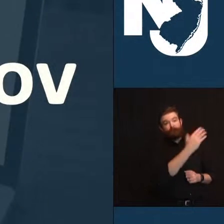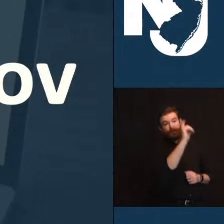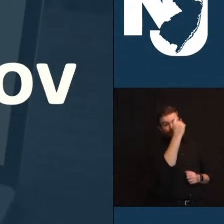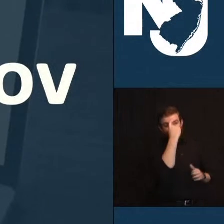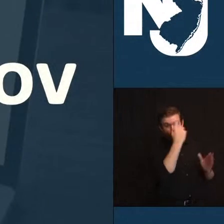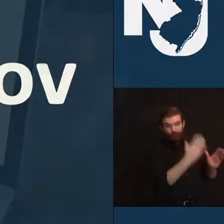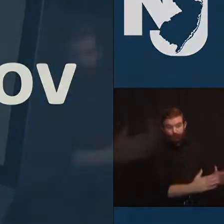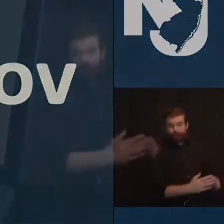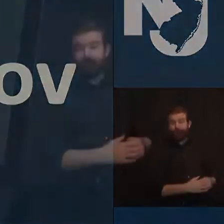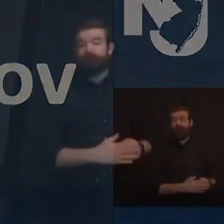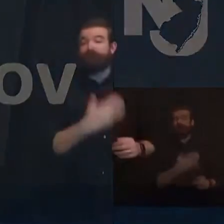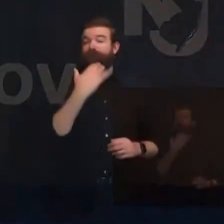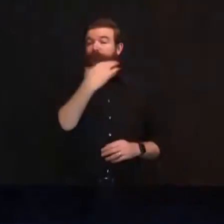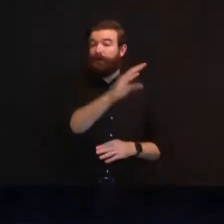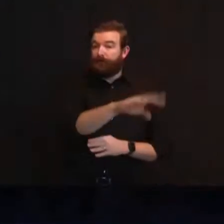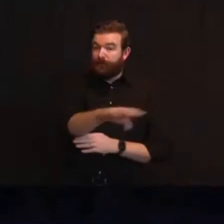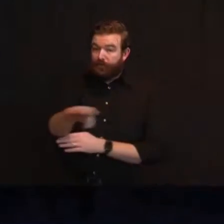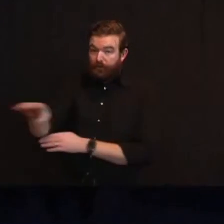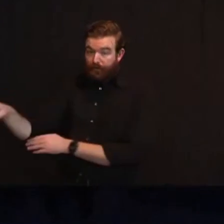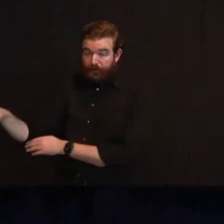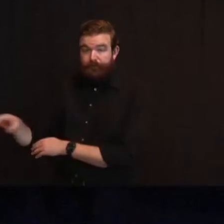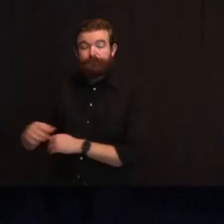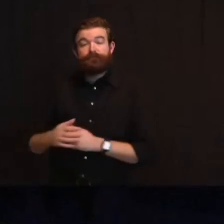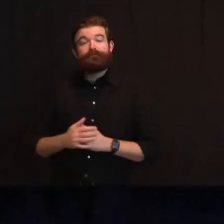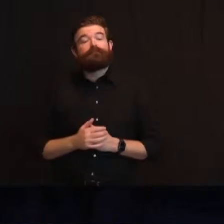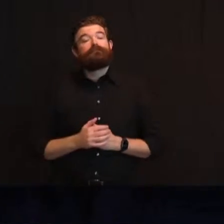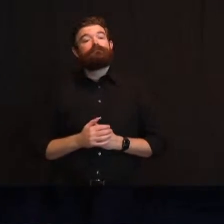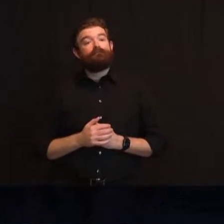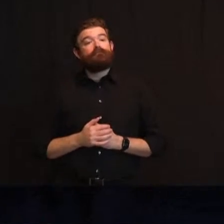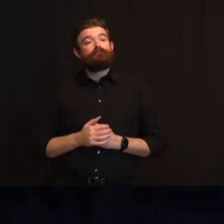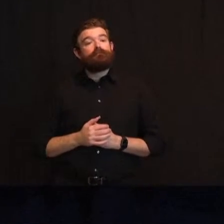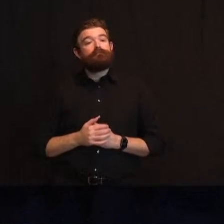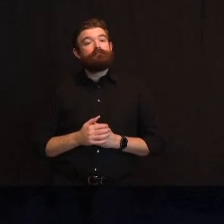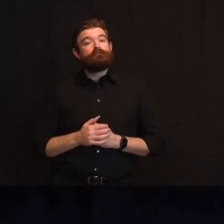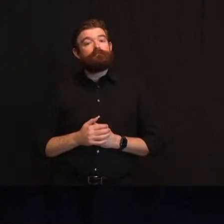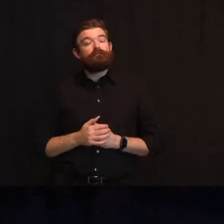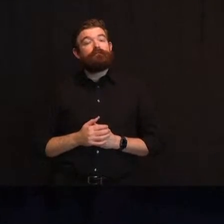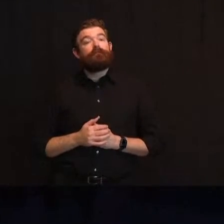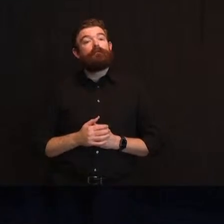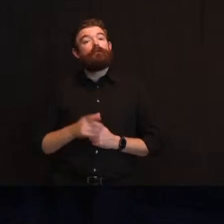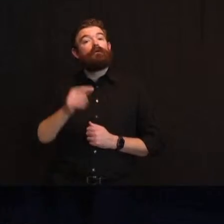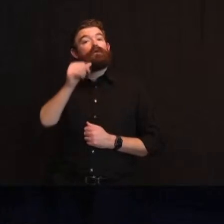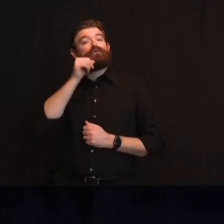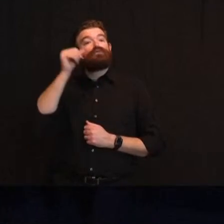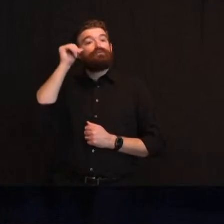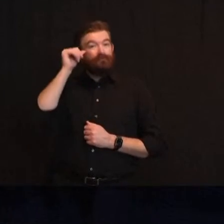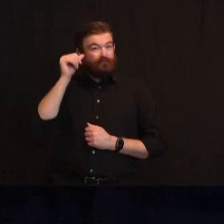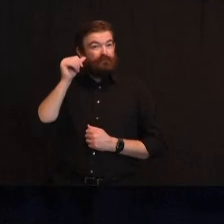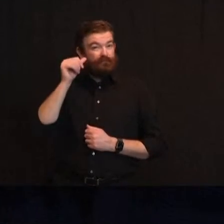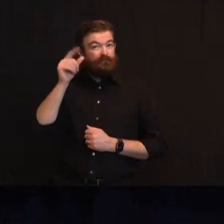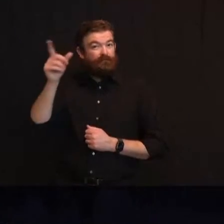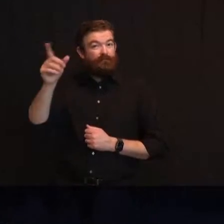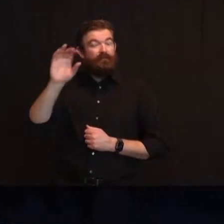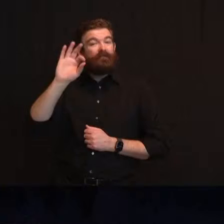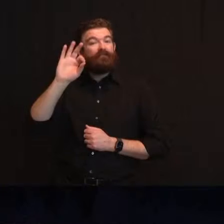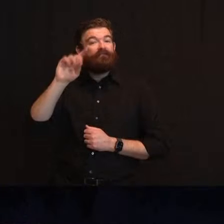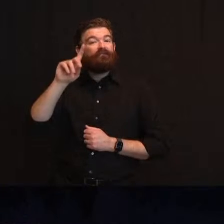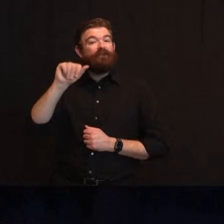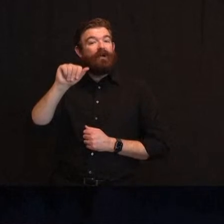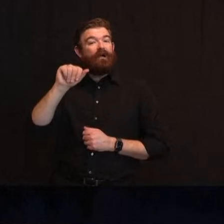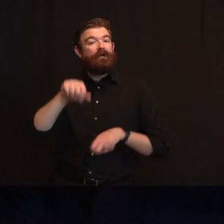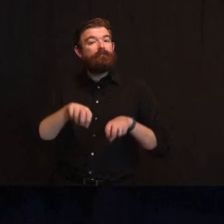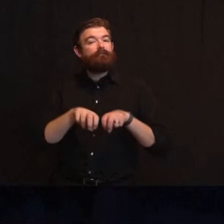afternoon. Well, as the Governor shared, yesterday the panel that advises the Food and Drug Administration, the Vaccines and